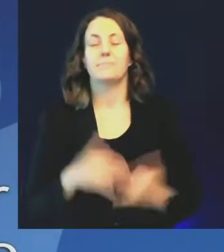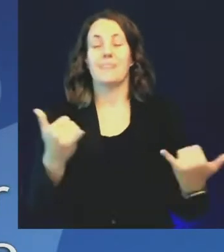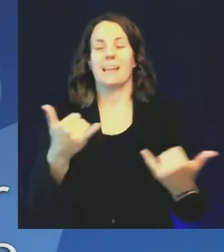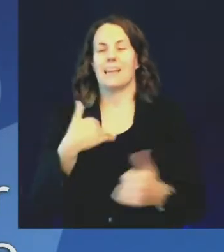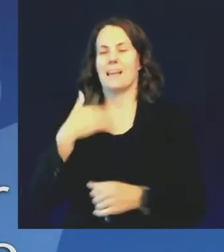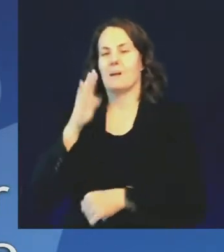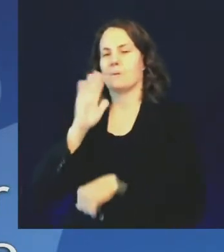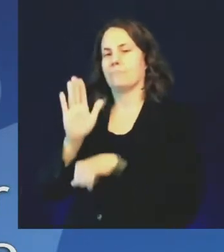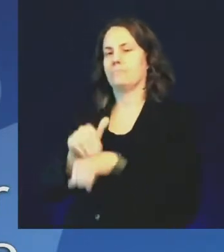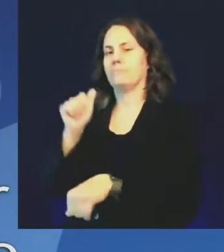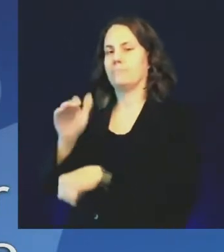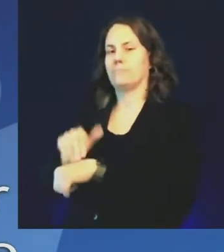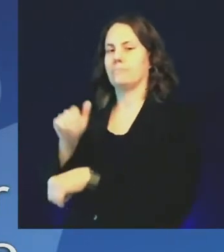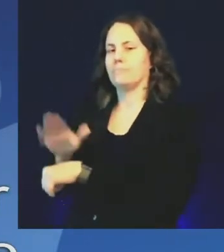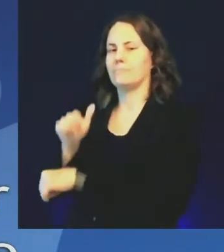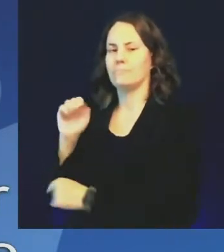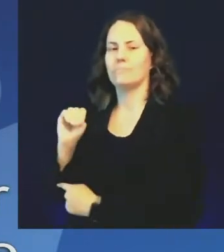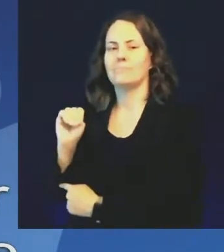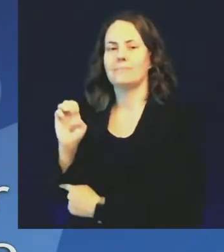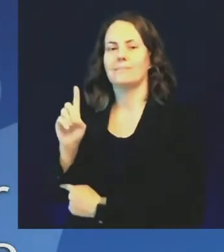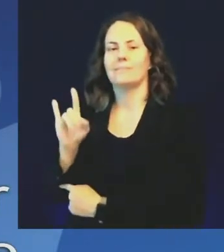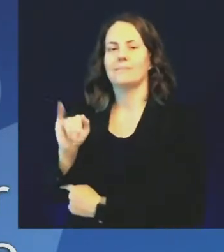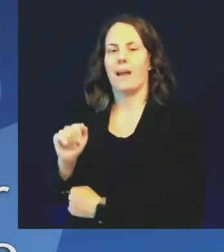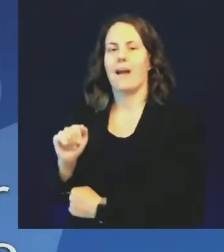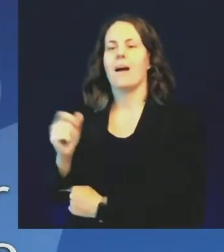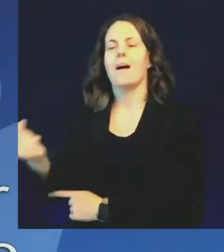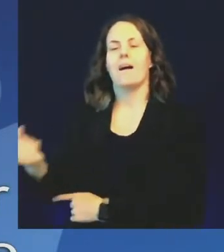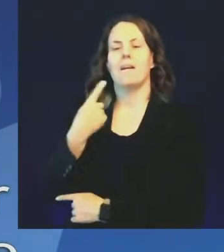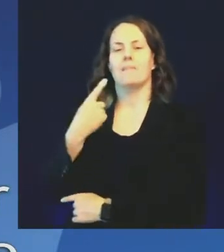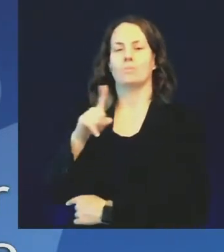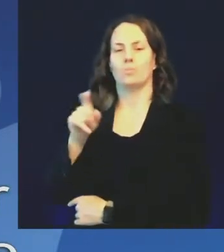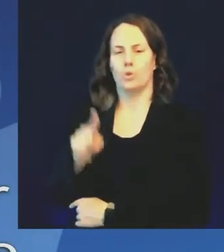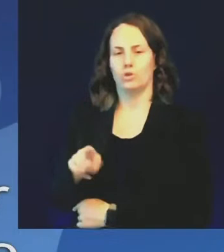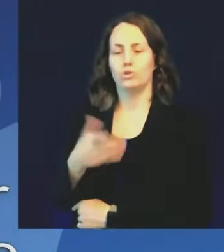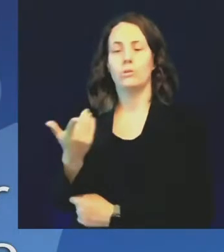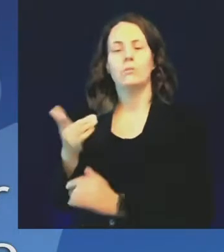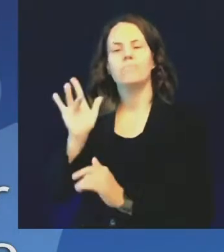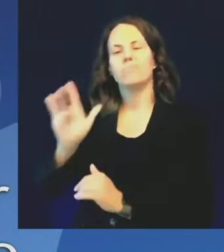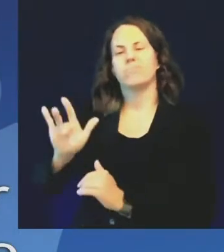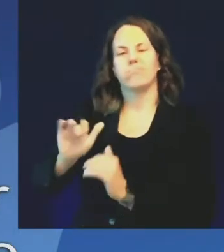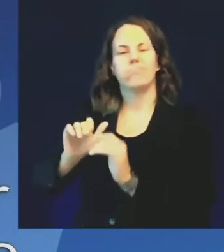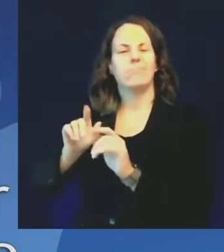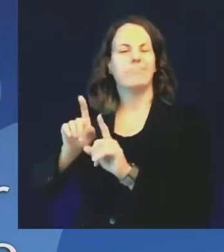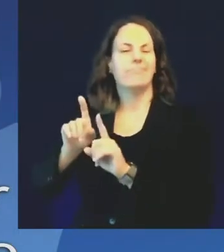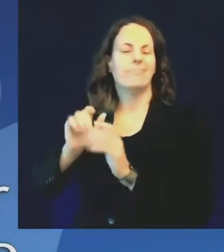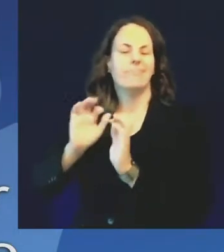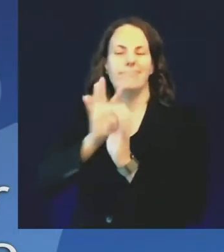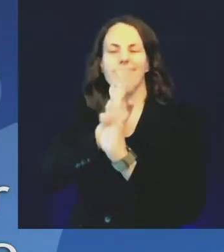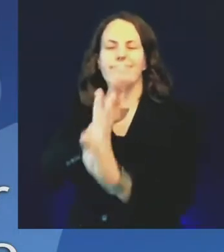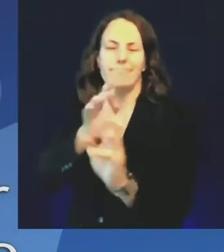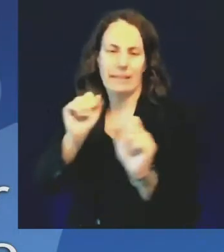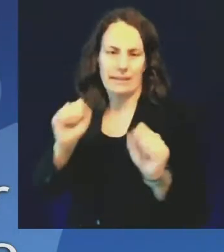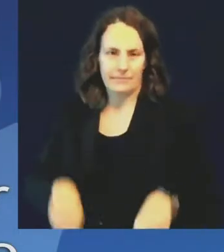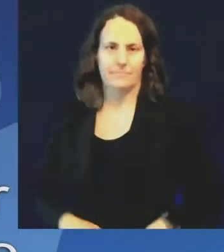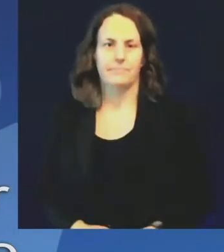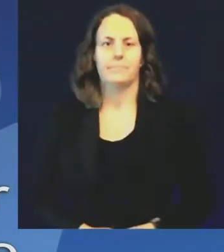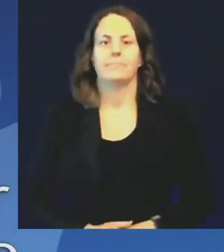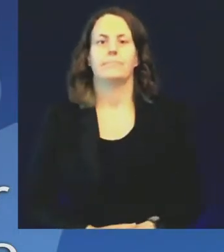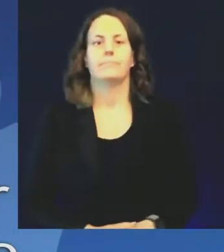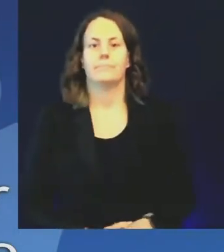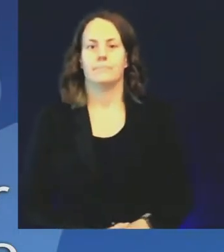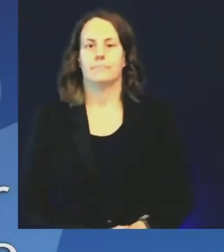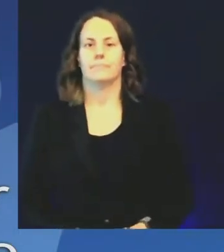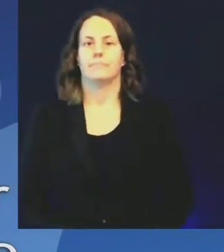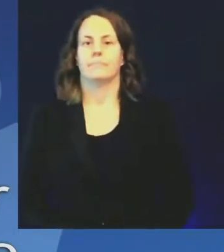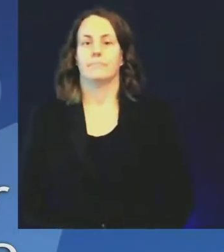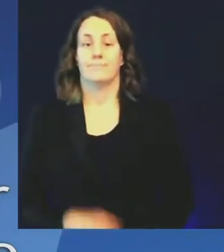so, use *6 to mute and unmute your phone. And in the interest of time, to ensure everyone is able to ask a question, we ask you